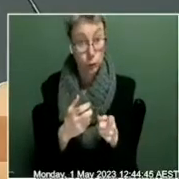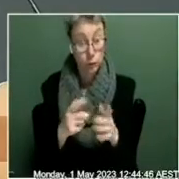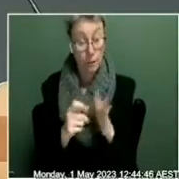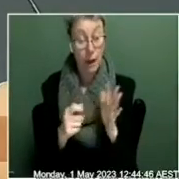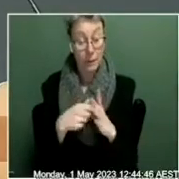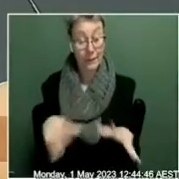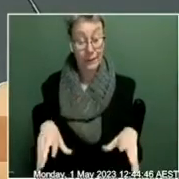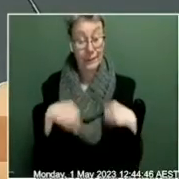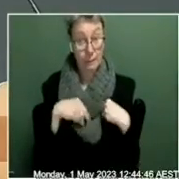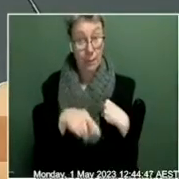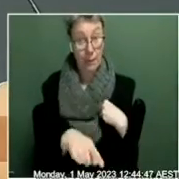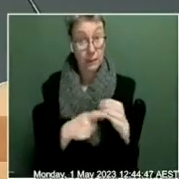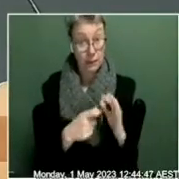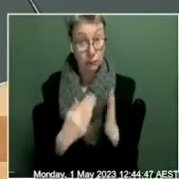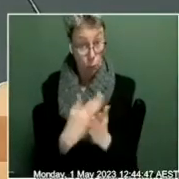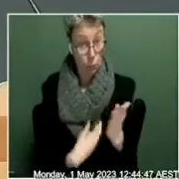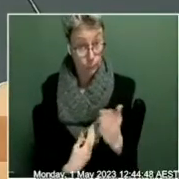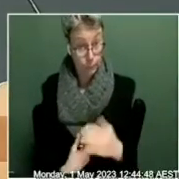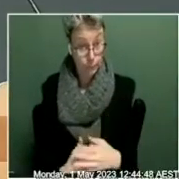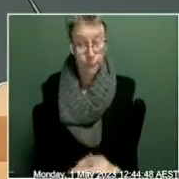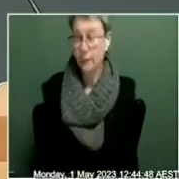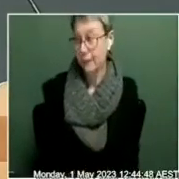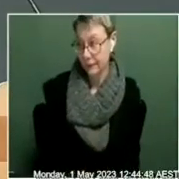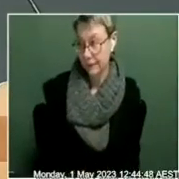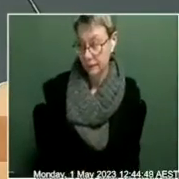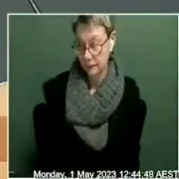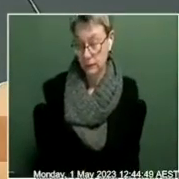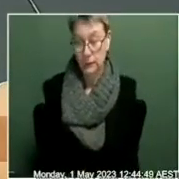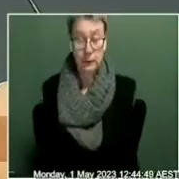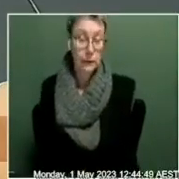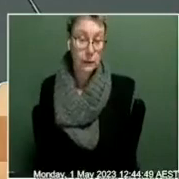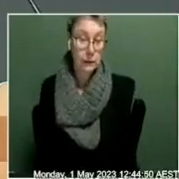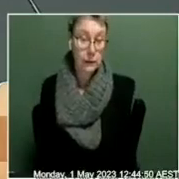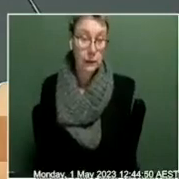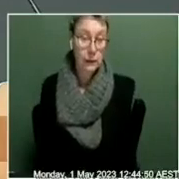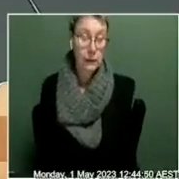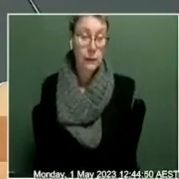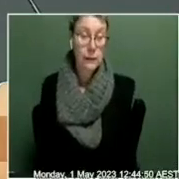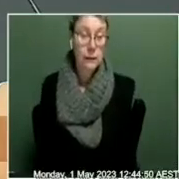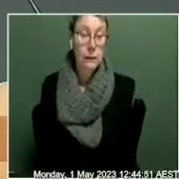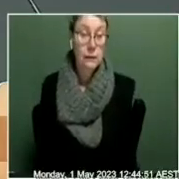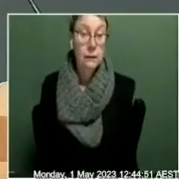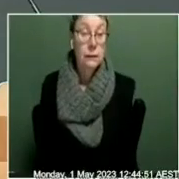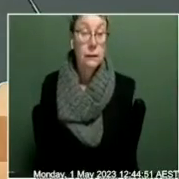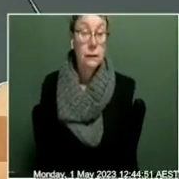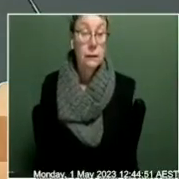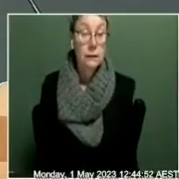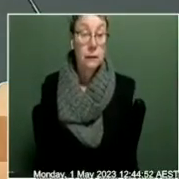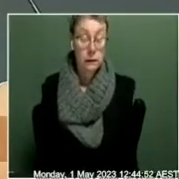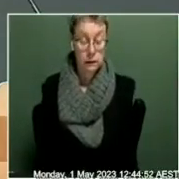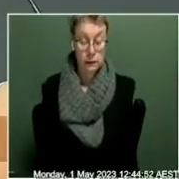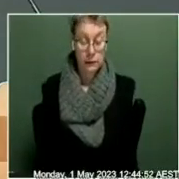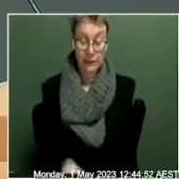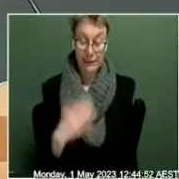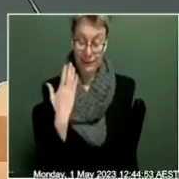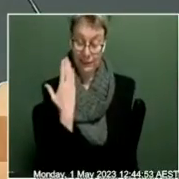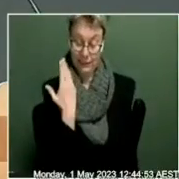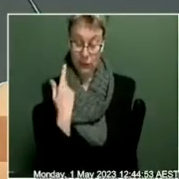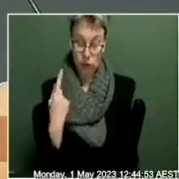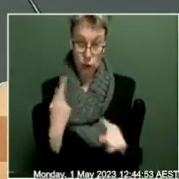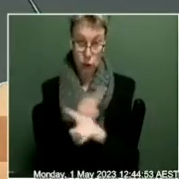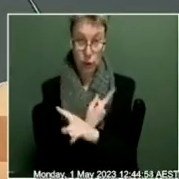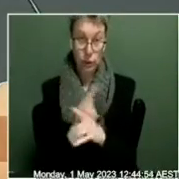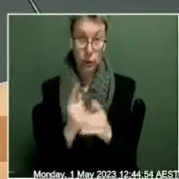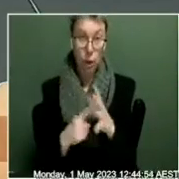to recent reforms in of the Mental Health Act, those reforms were intended